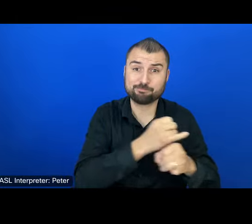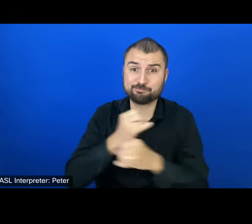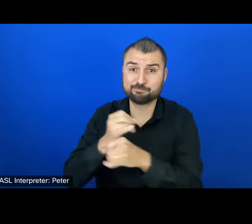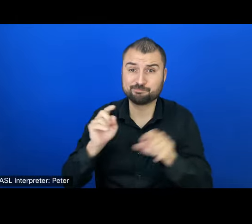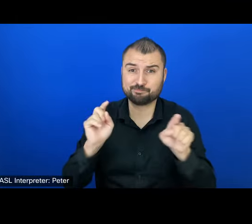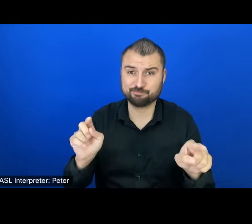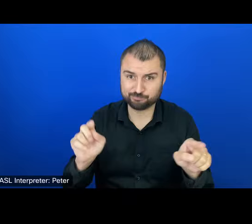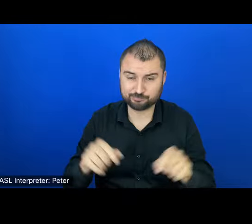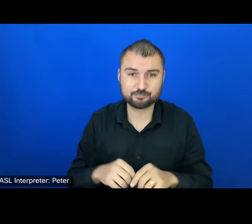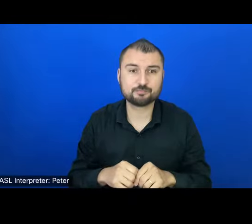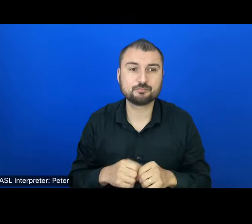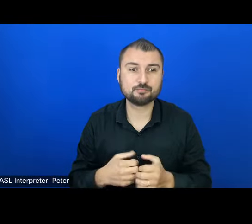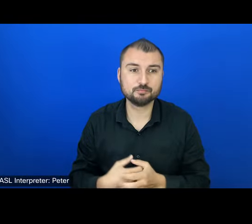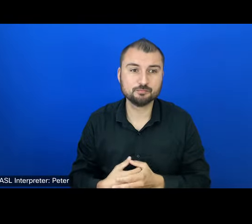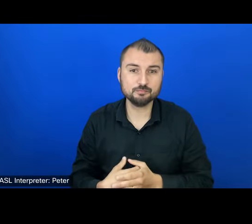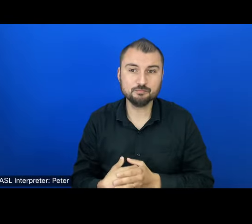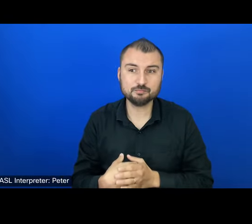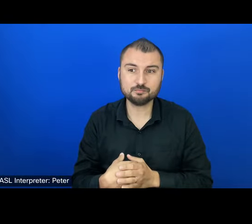So follow up.